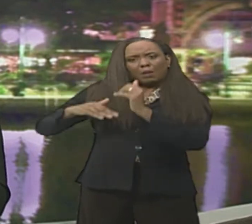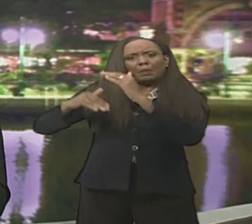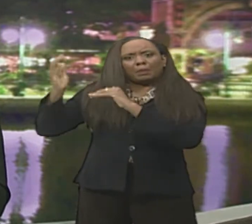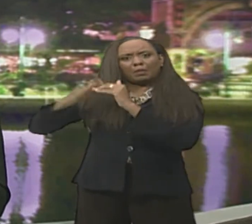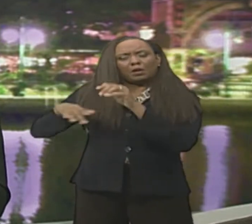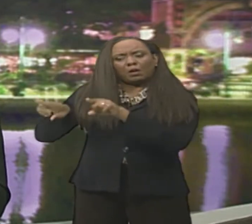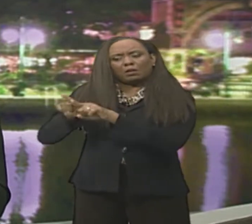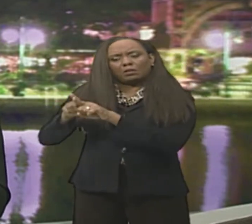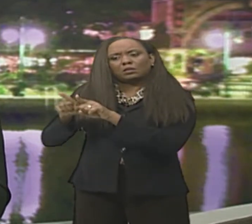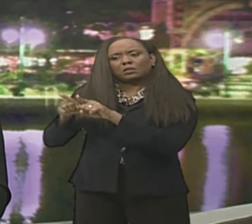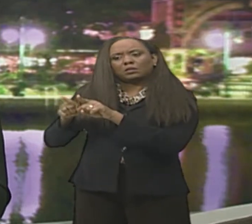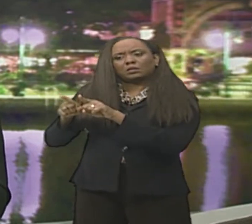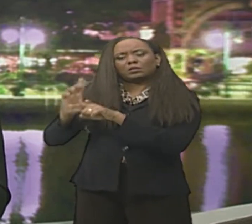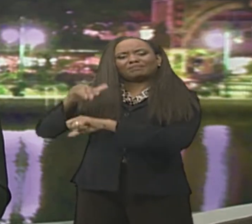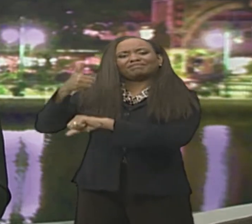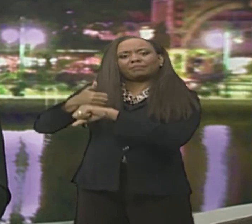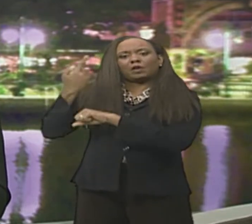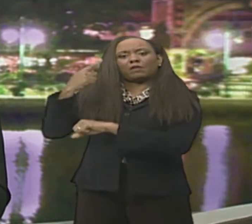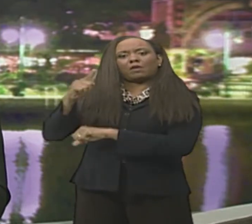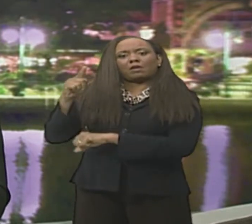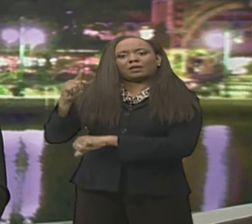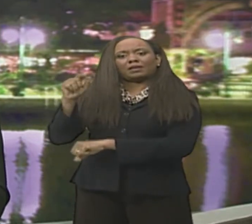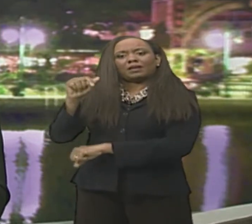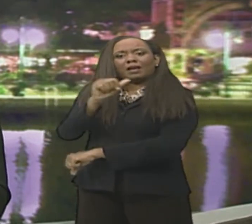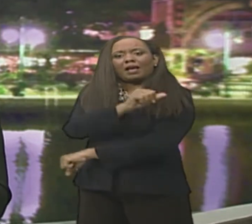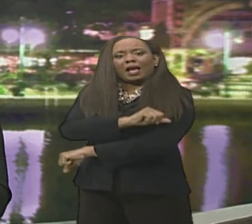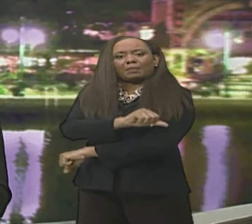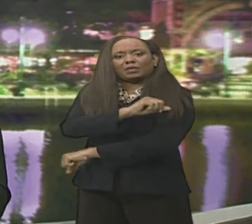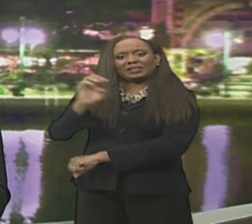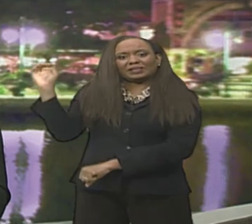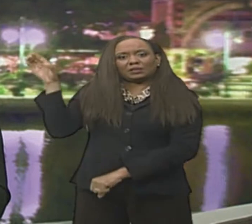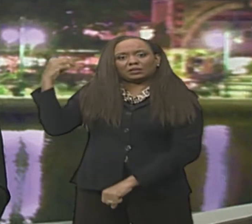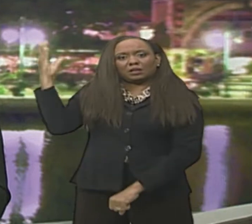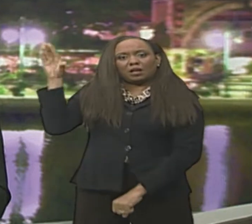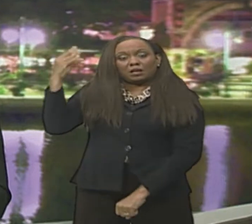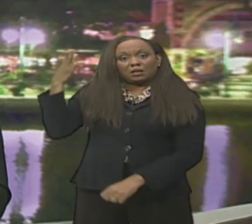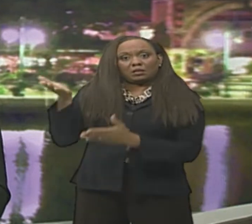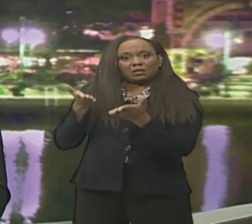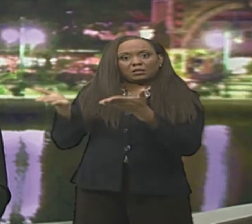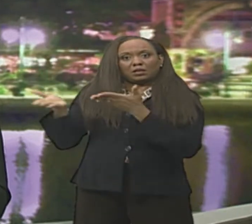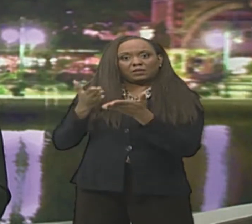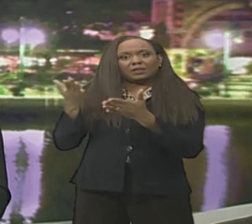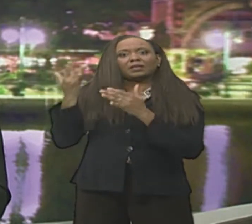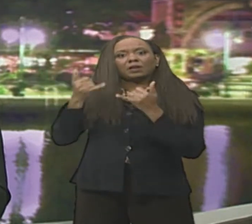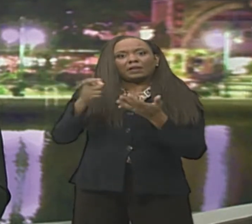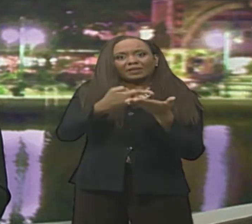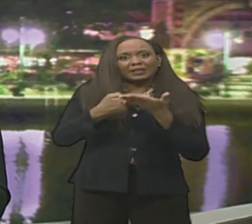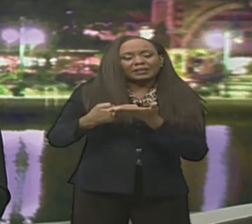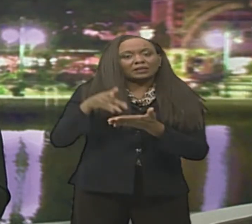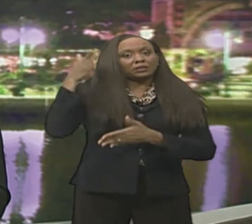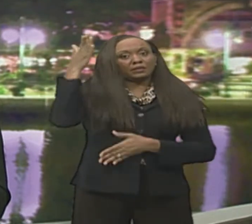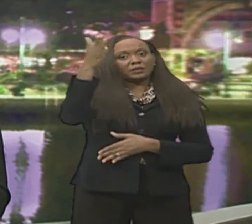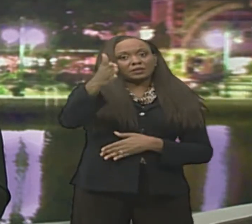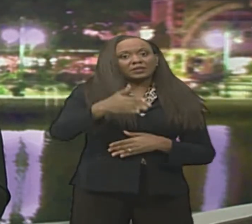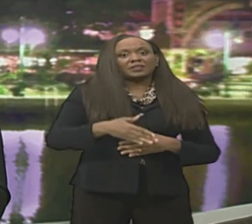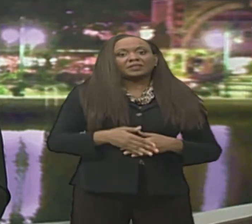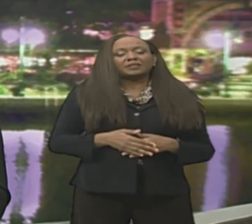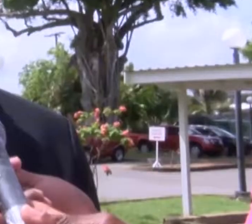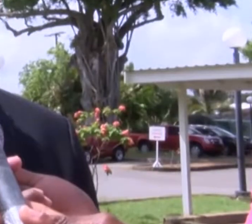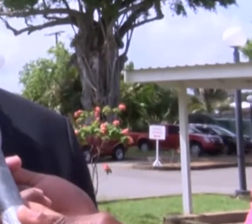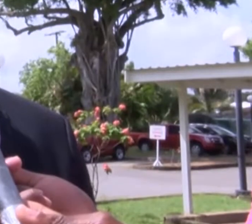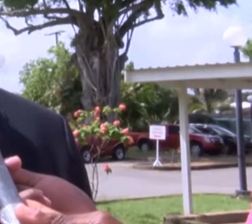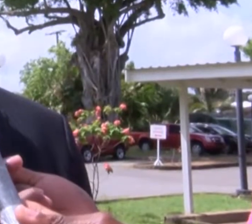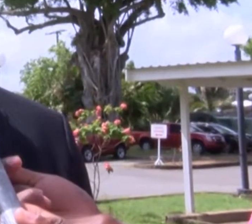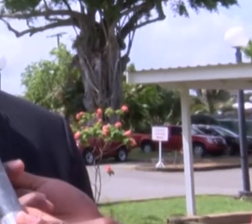Bostic says he will be seeking a meeting with the Minister of Housing to discuss the future of the old complex. They're really on